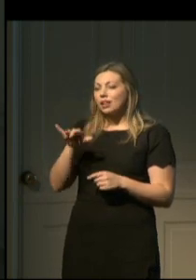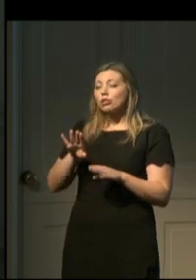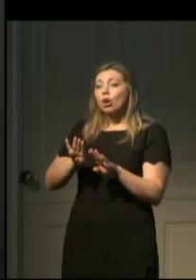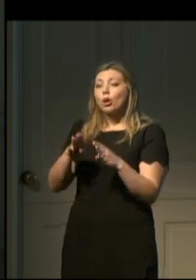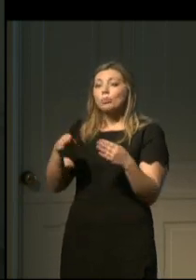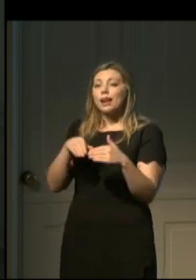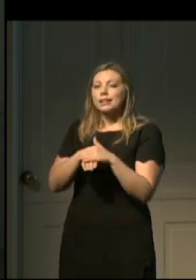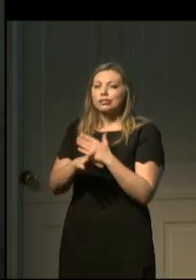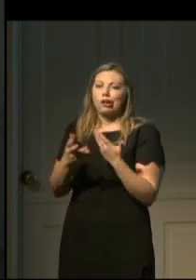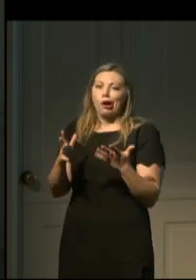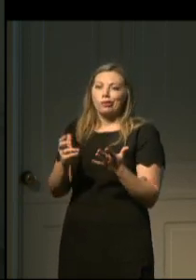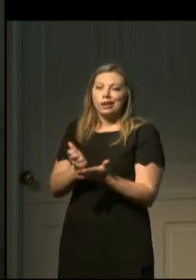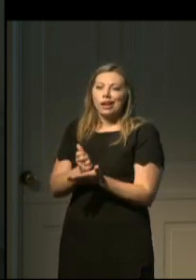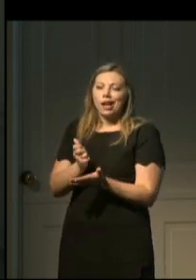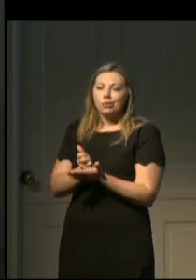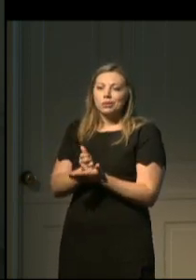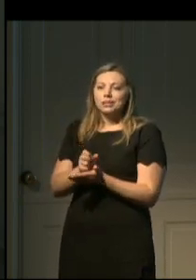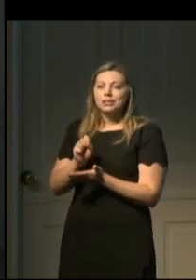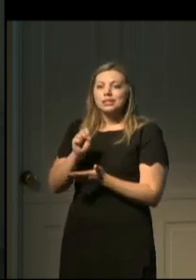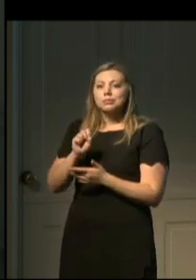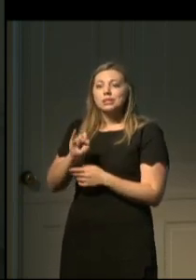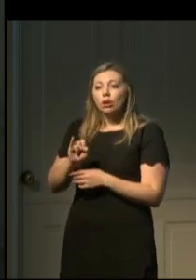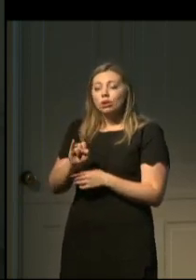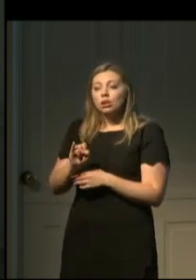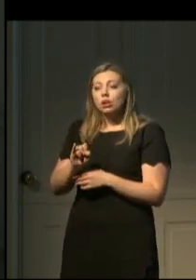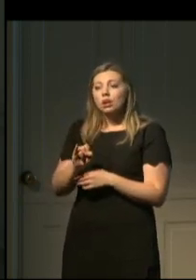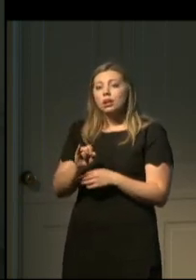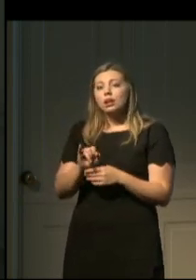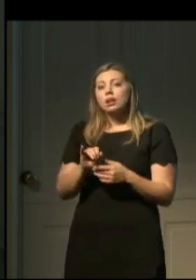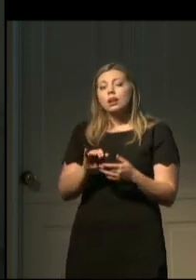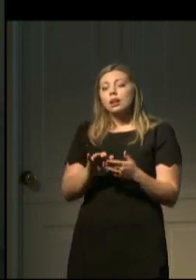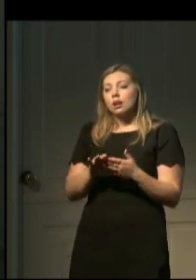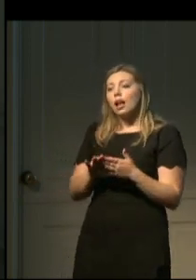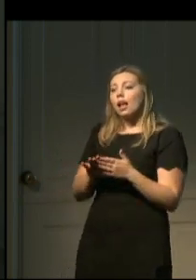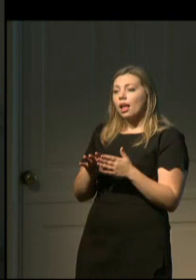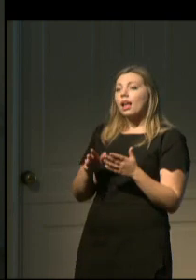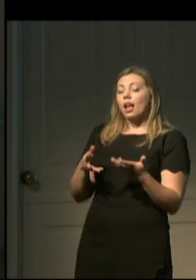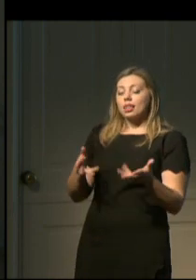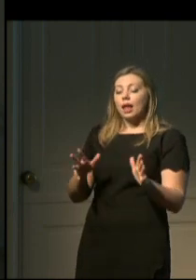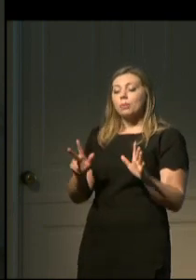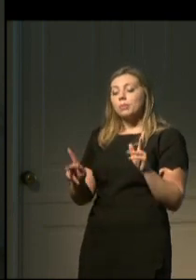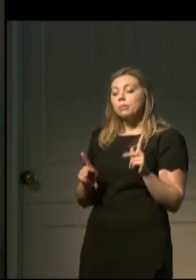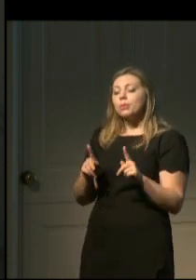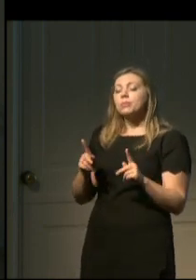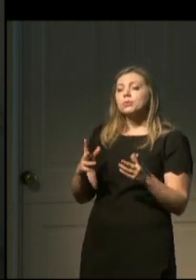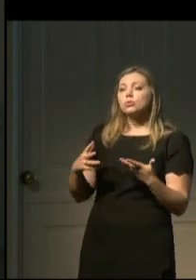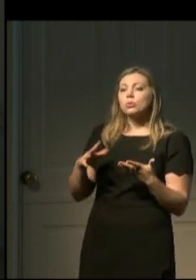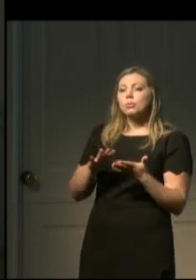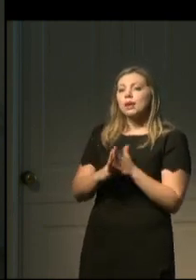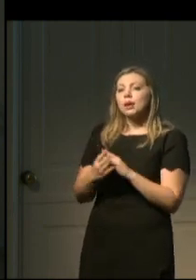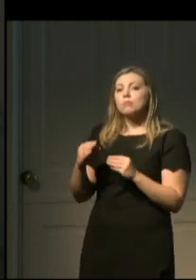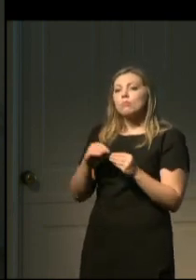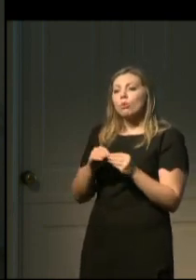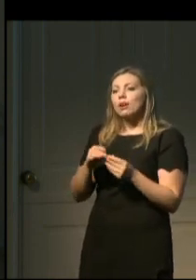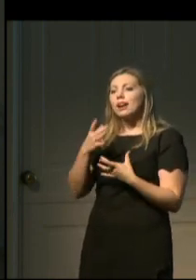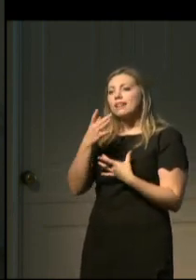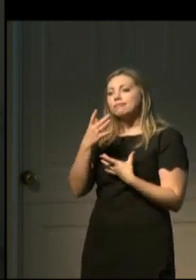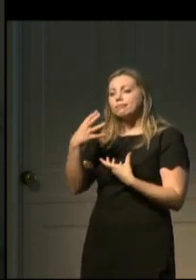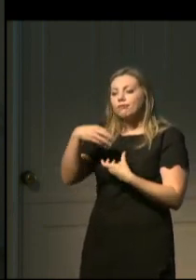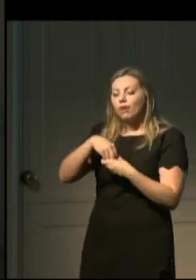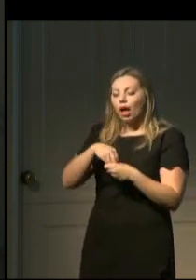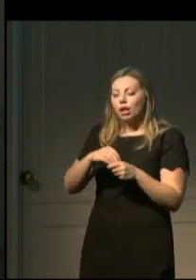already helping the Smithsonian involve people really nationally and worldwide in creating new